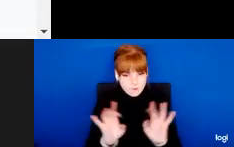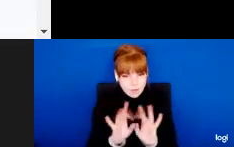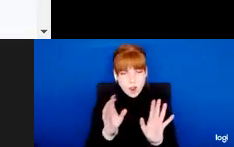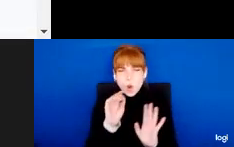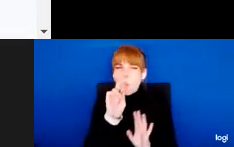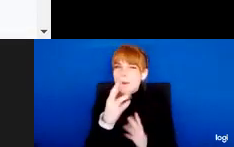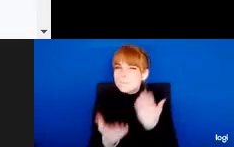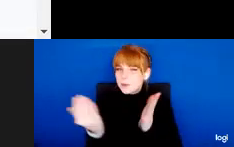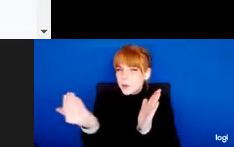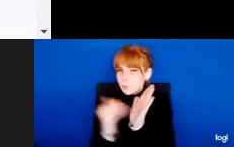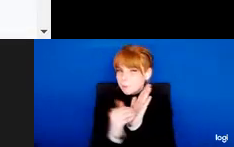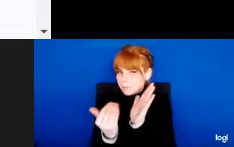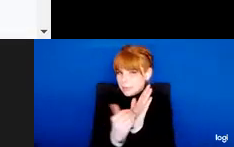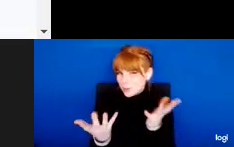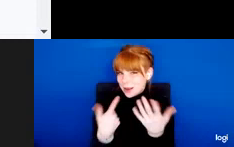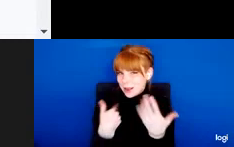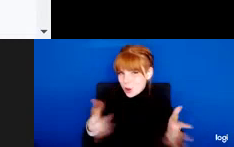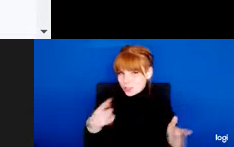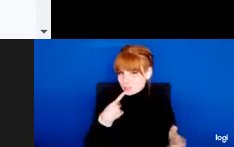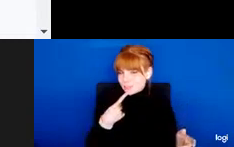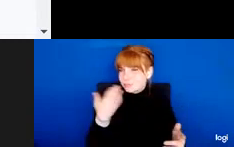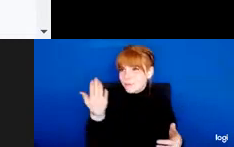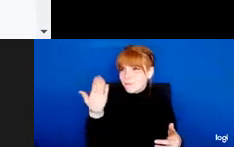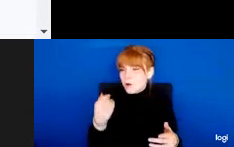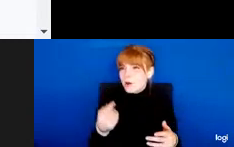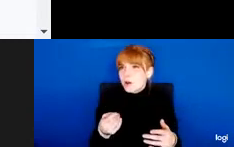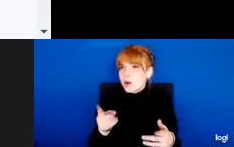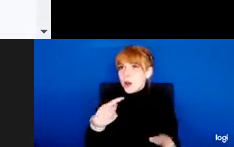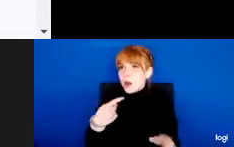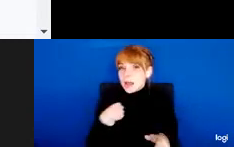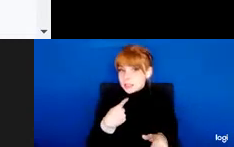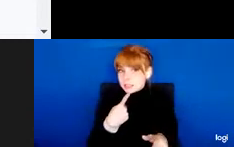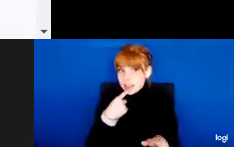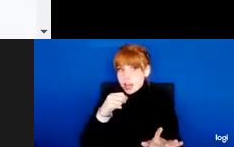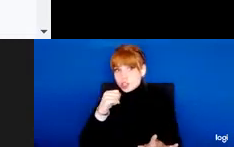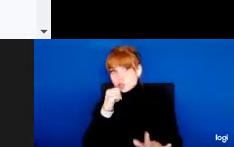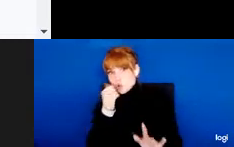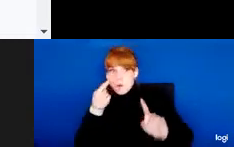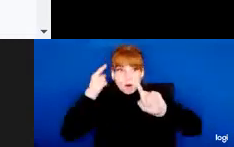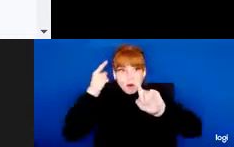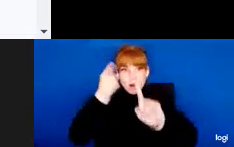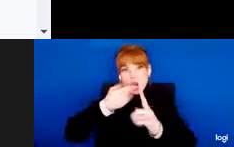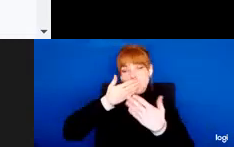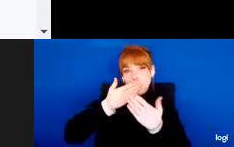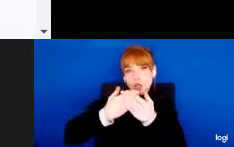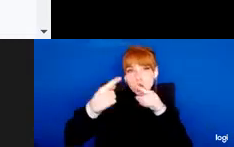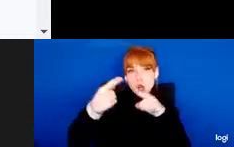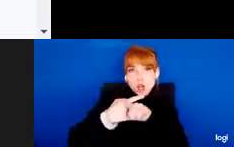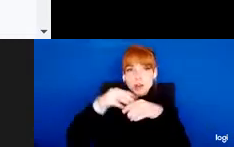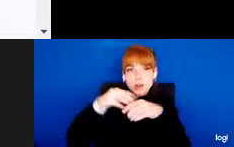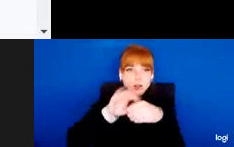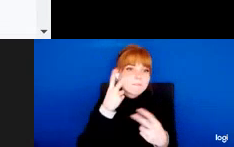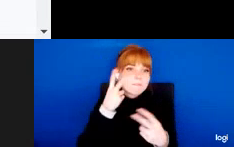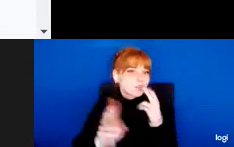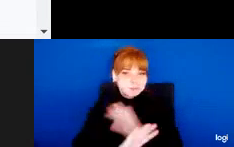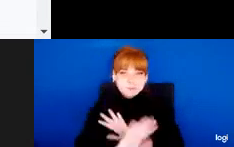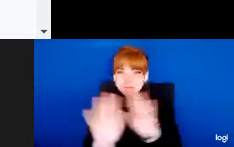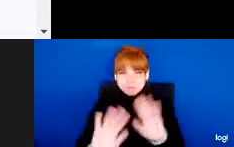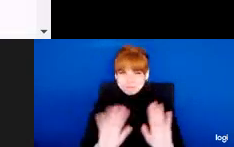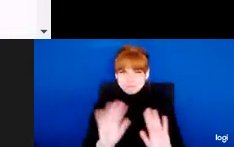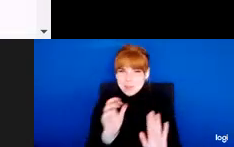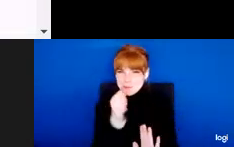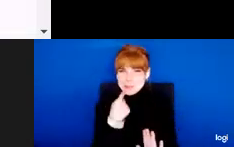talked about before. I'm not saying don't strive for good contrast in your visualizations. I'm not saying that.